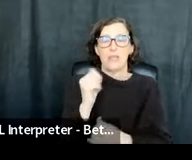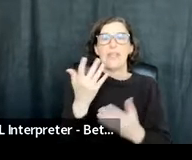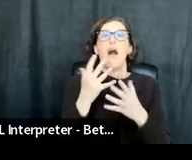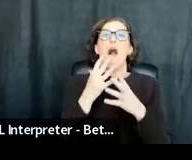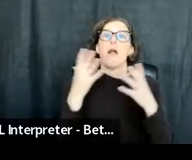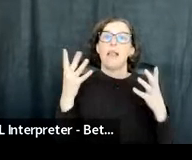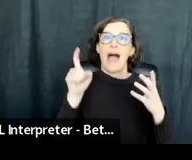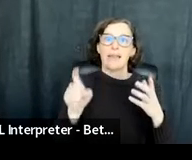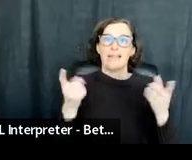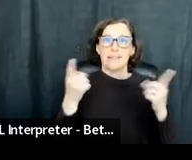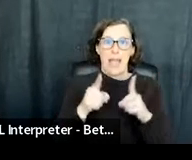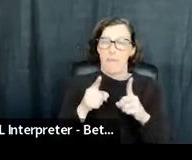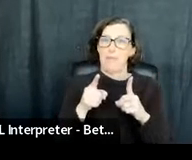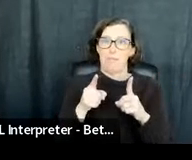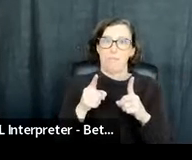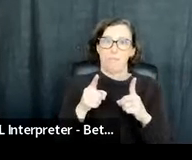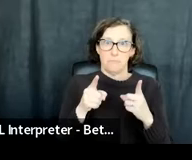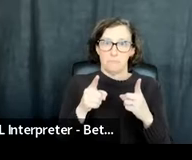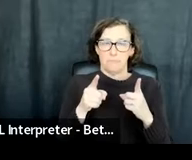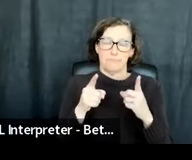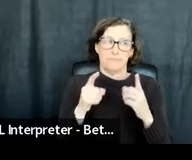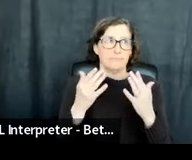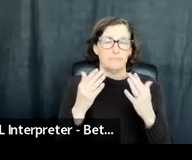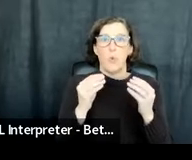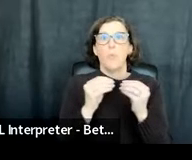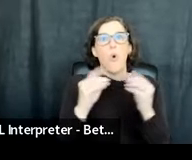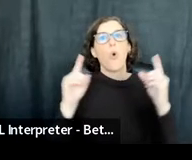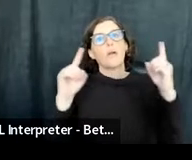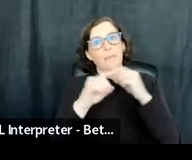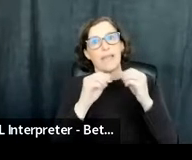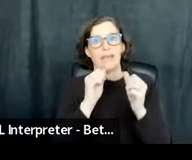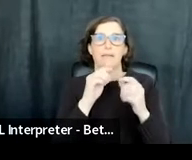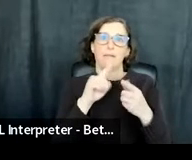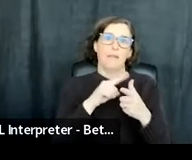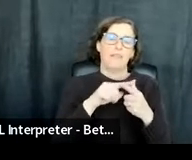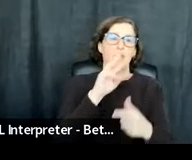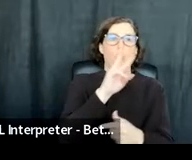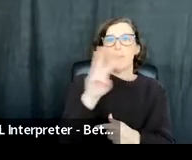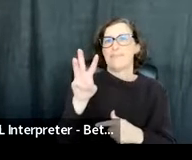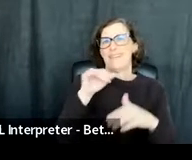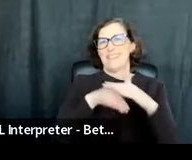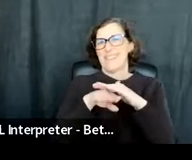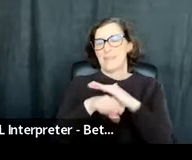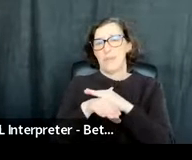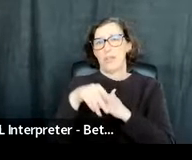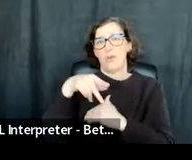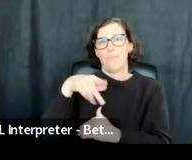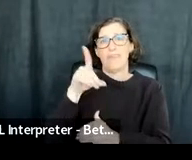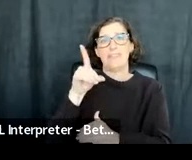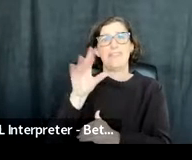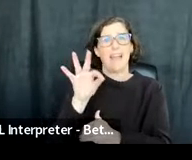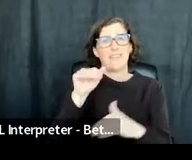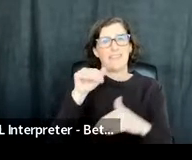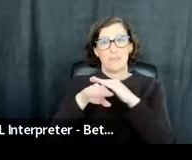beyond your website being accessible and your PDFs being accessible. We do teach those